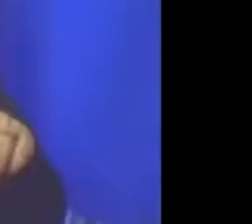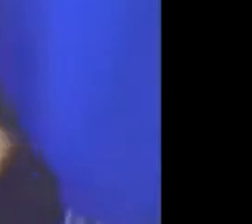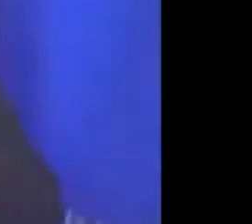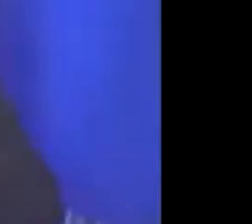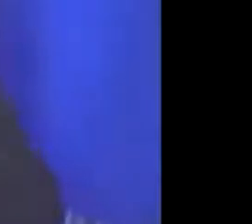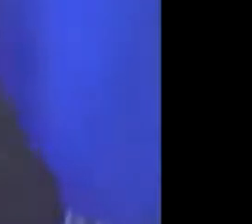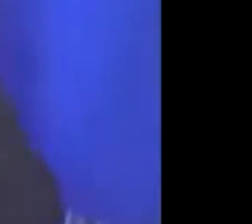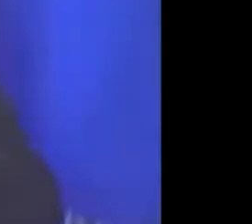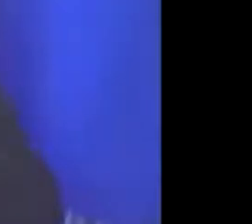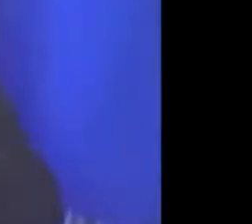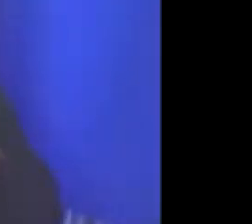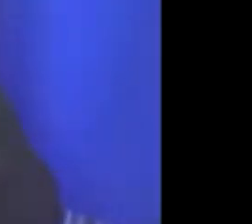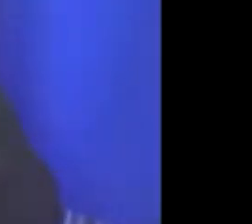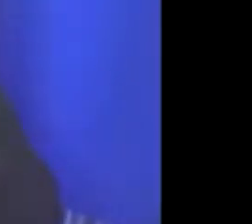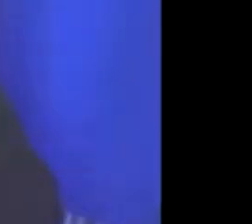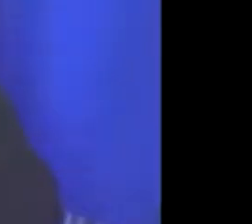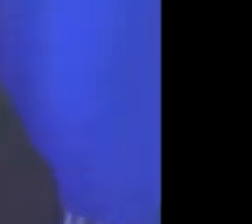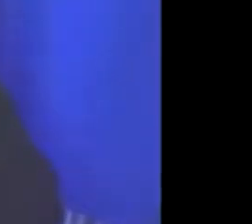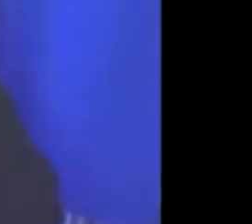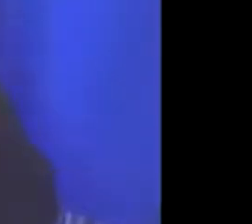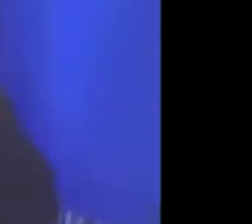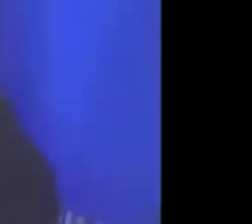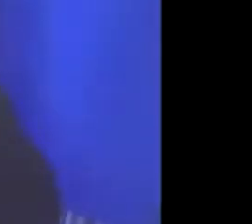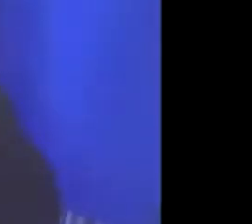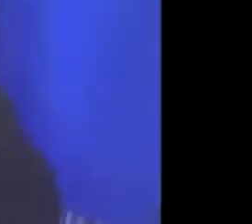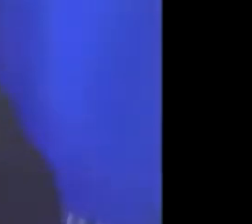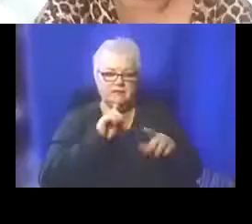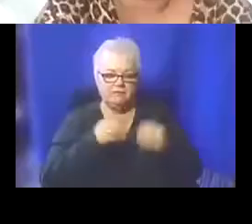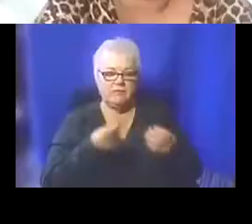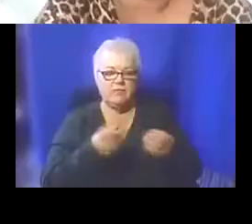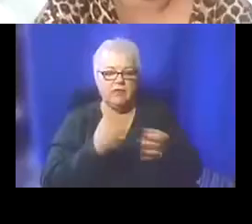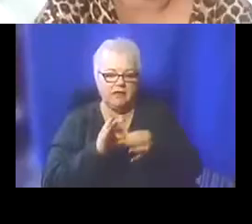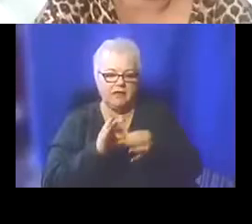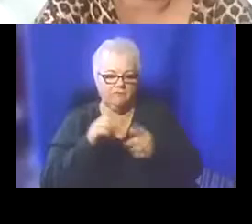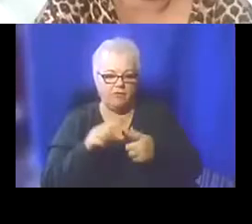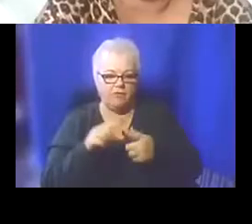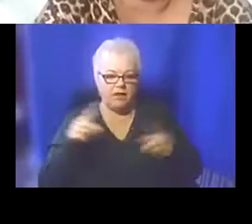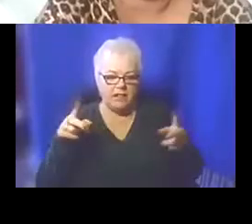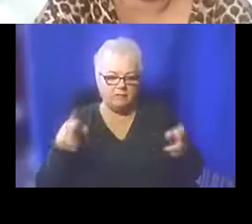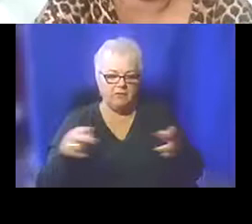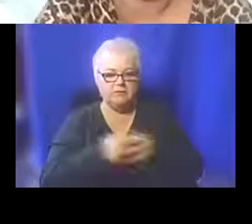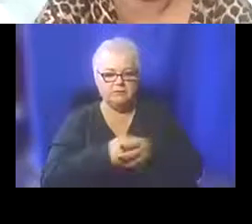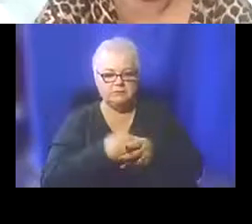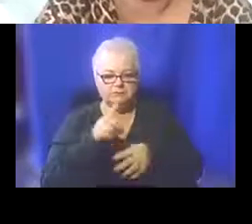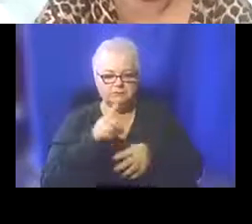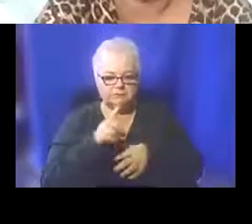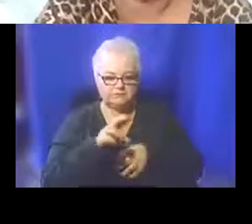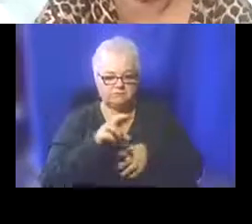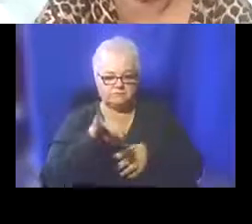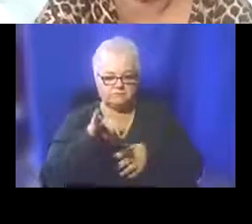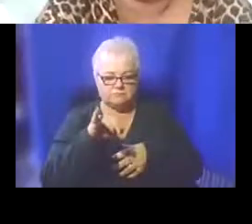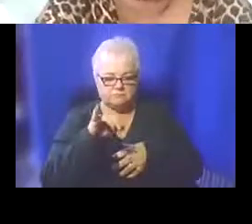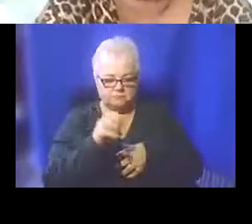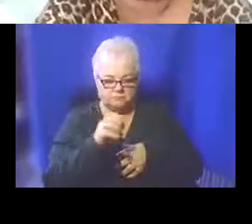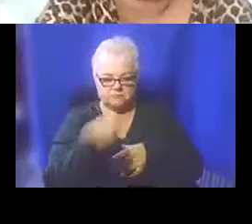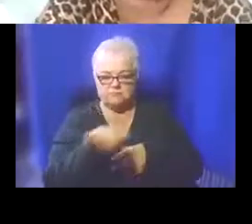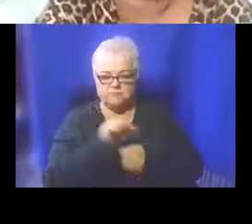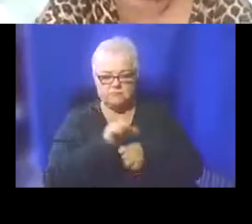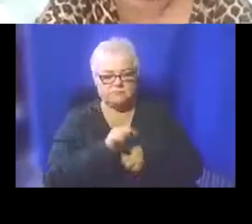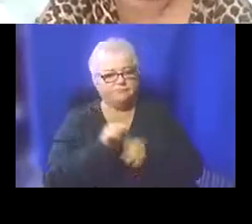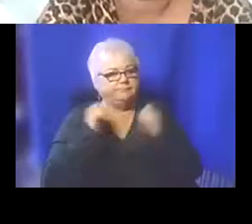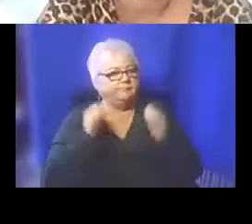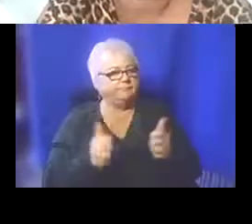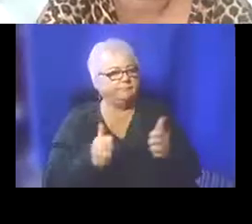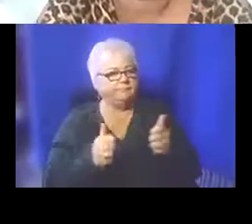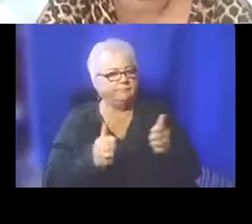I will make sure you all get the links to these clips. Yes. So yes, Dr. Joy's work is really great, and also just a